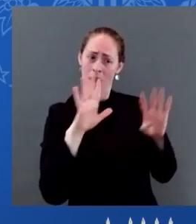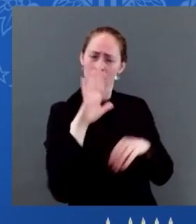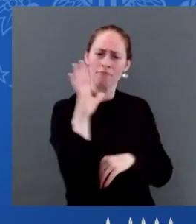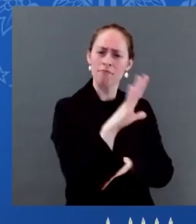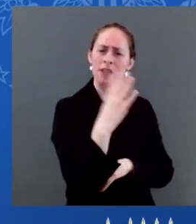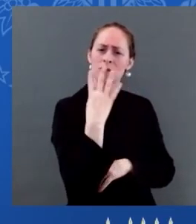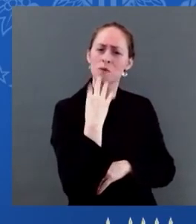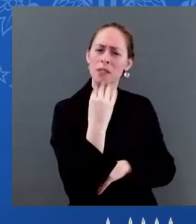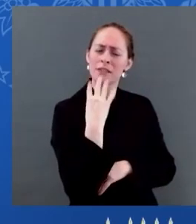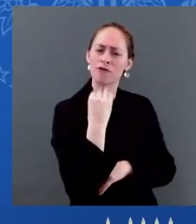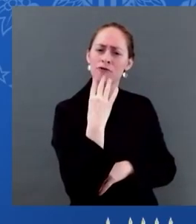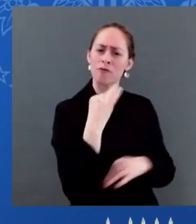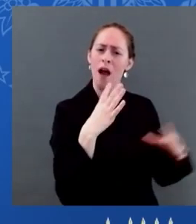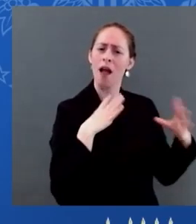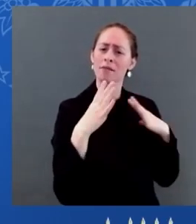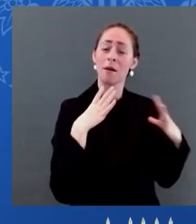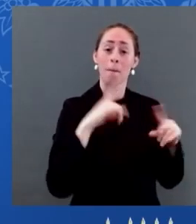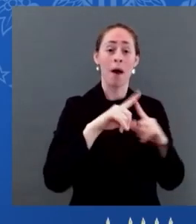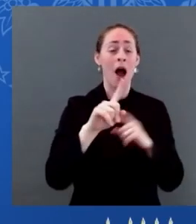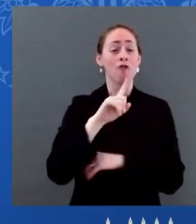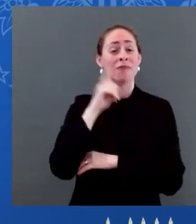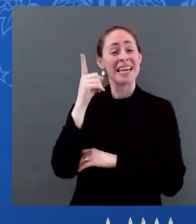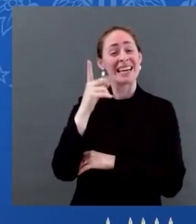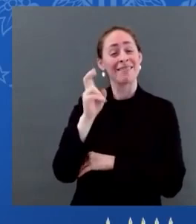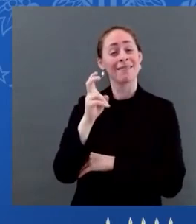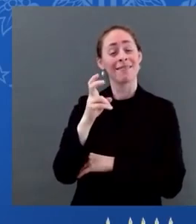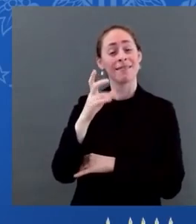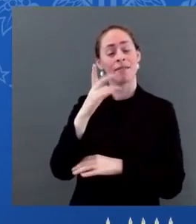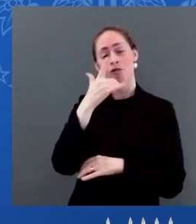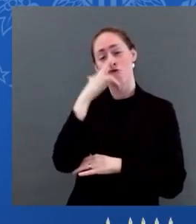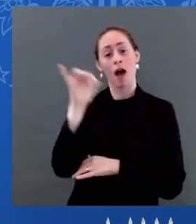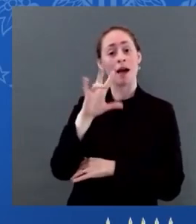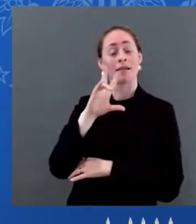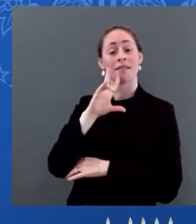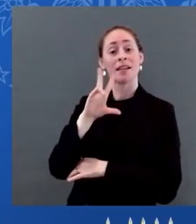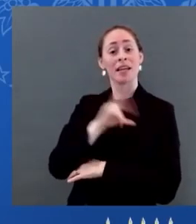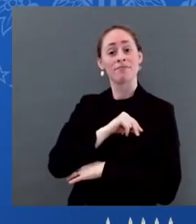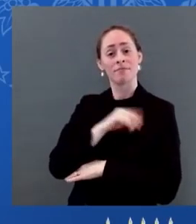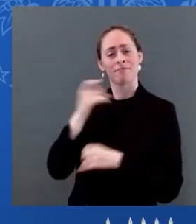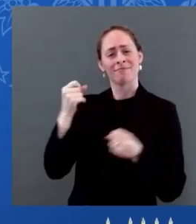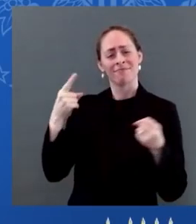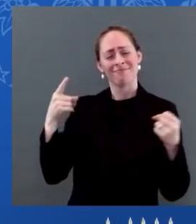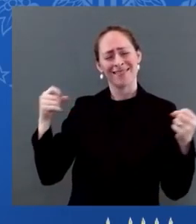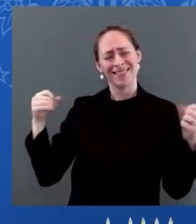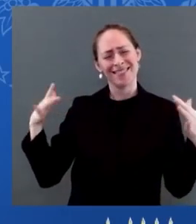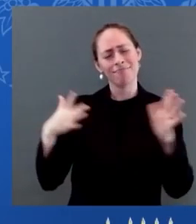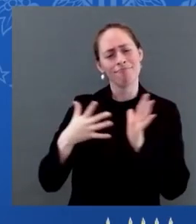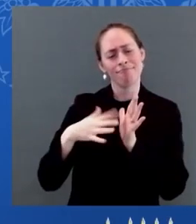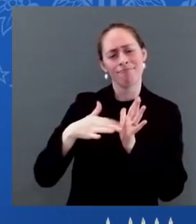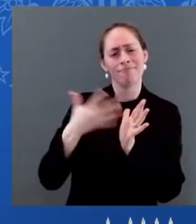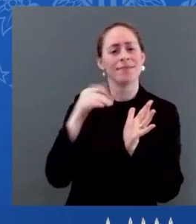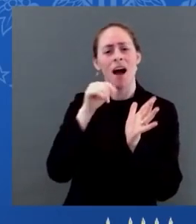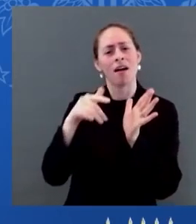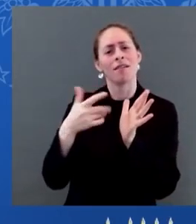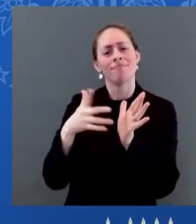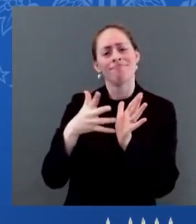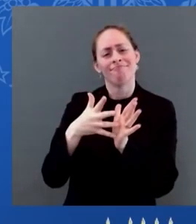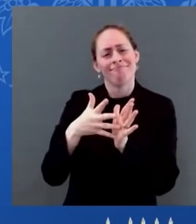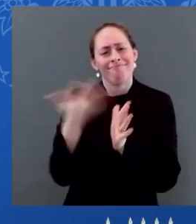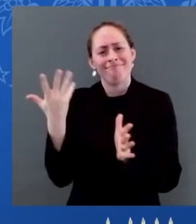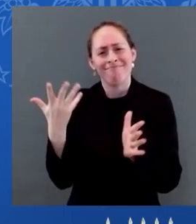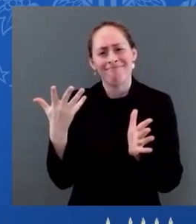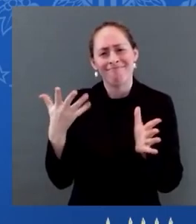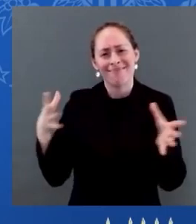Thanksgiving on steroids. Well, that's pretty good from Rabbi Dr. Glatt, and theological and medical